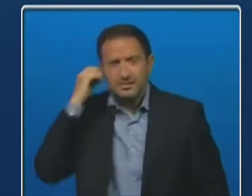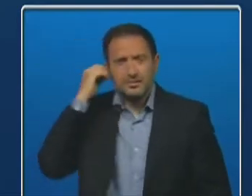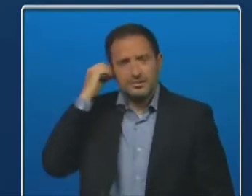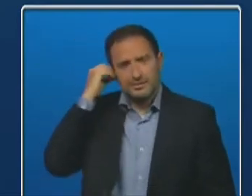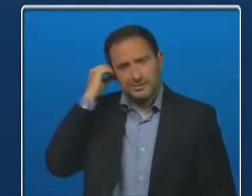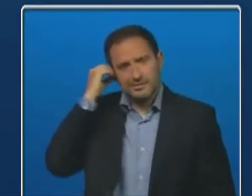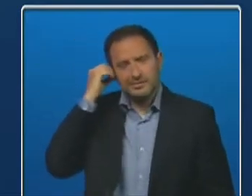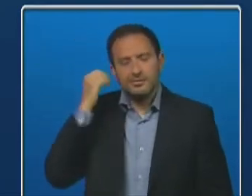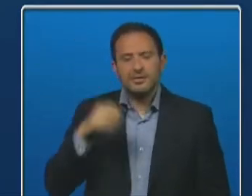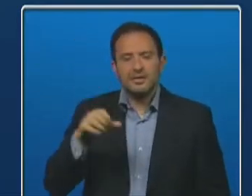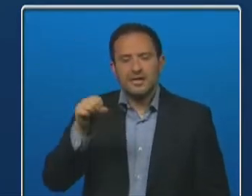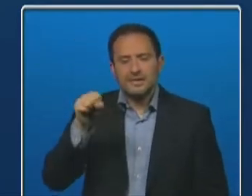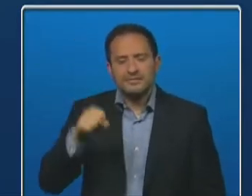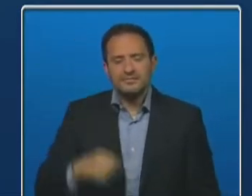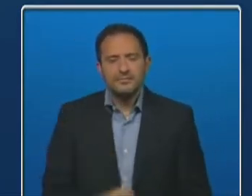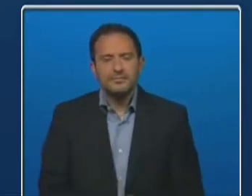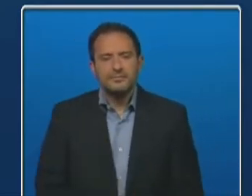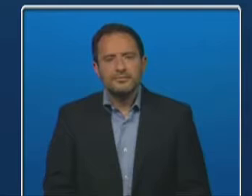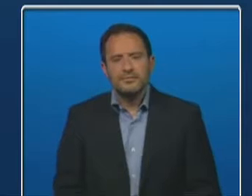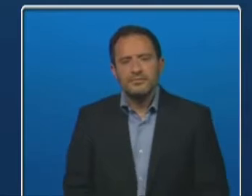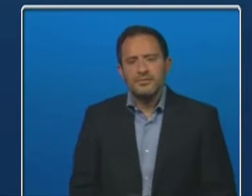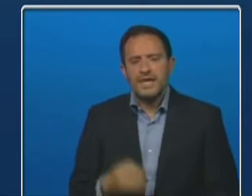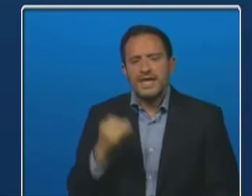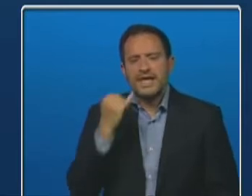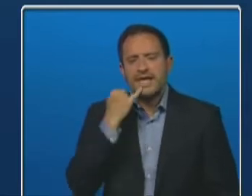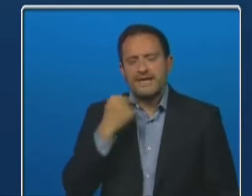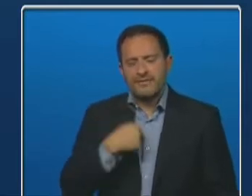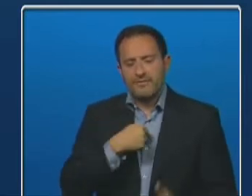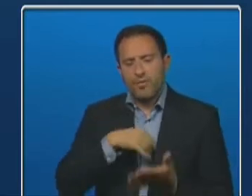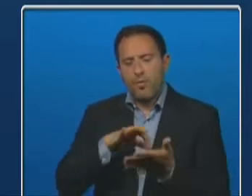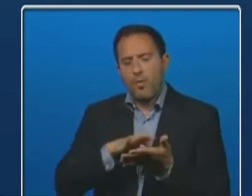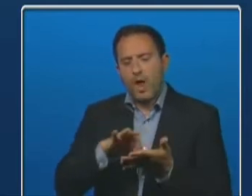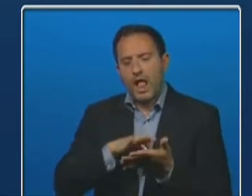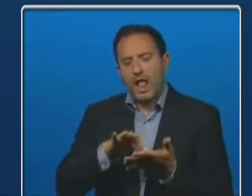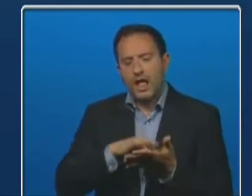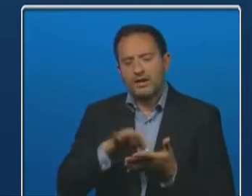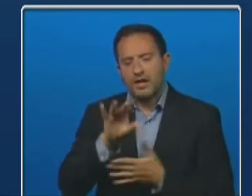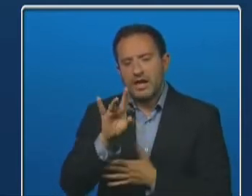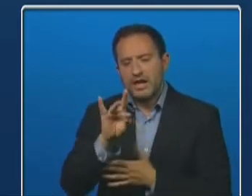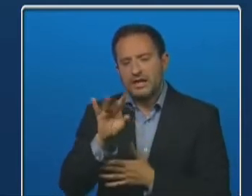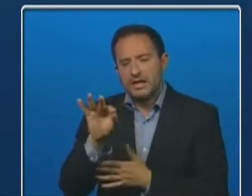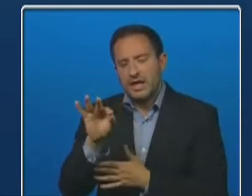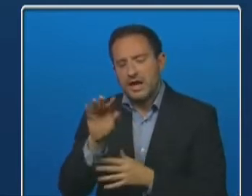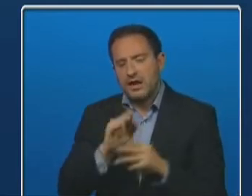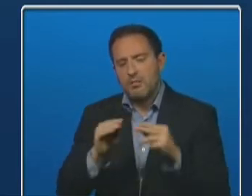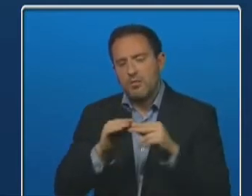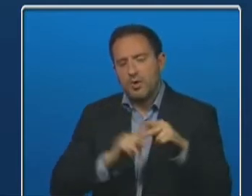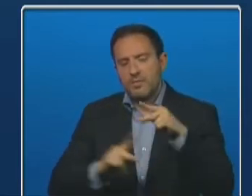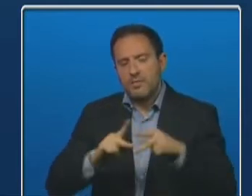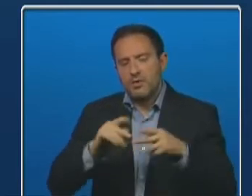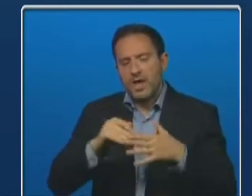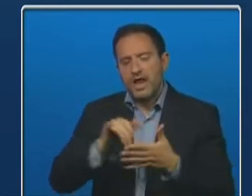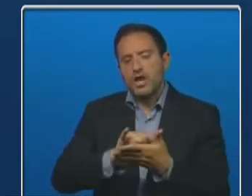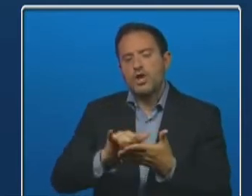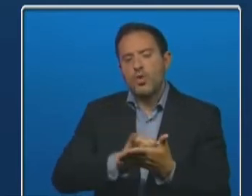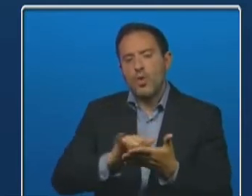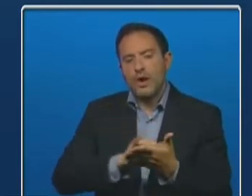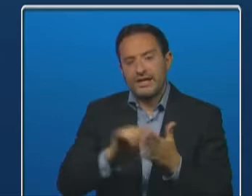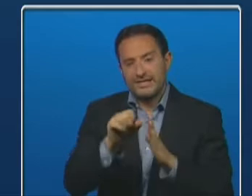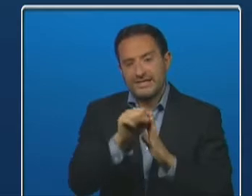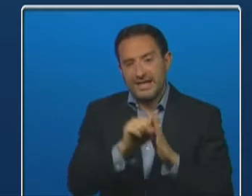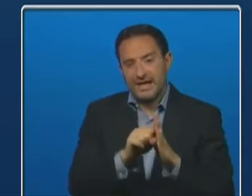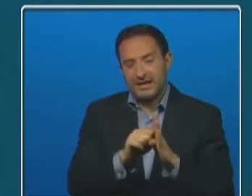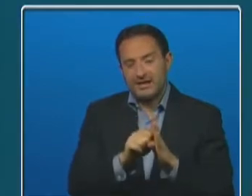can. So if we had counted 89 more people in New York State, and assuming everything else